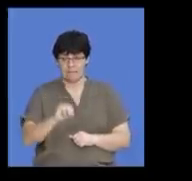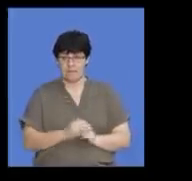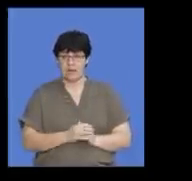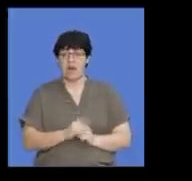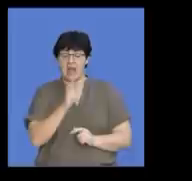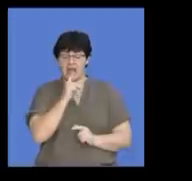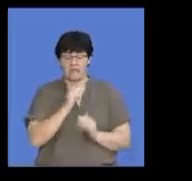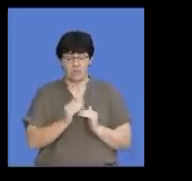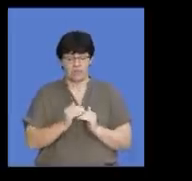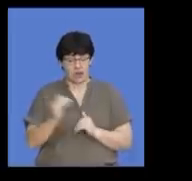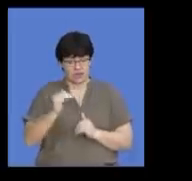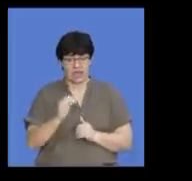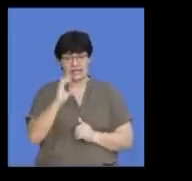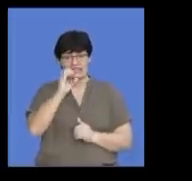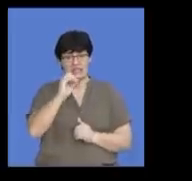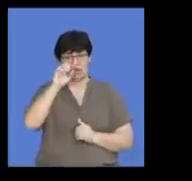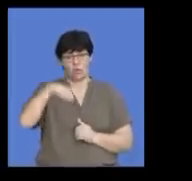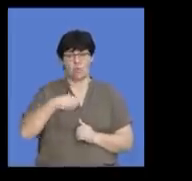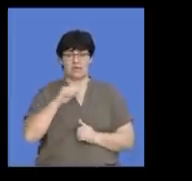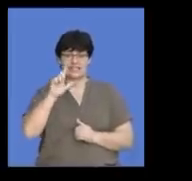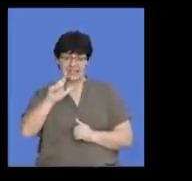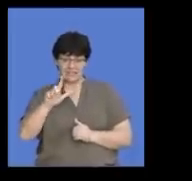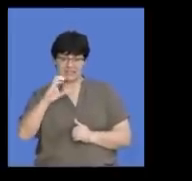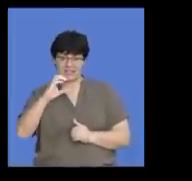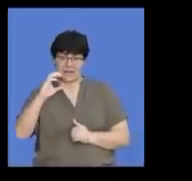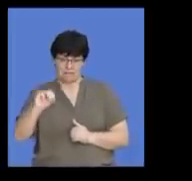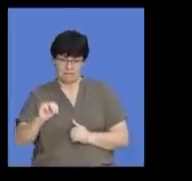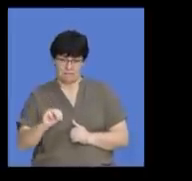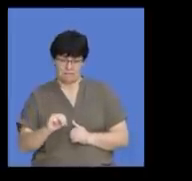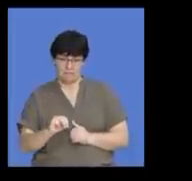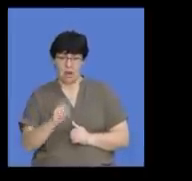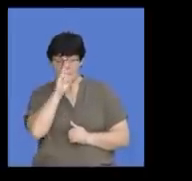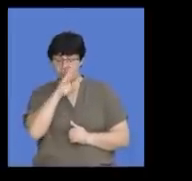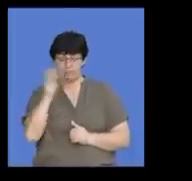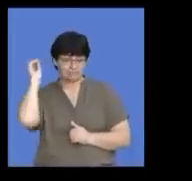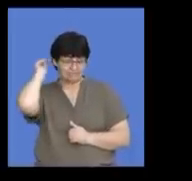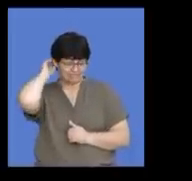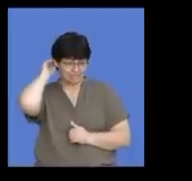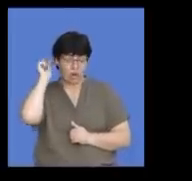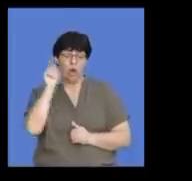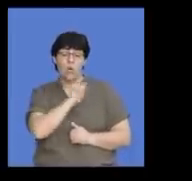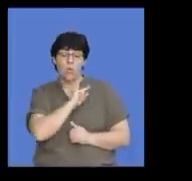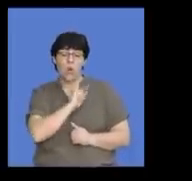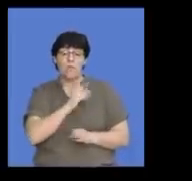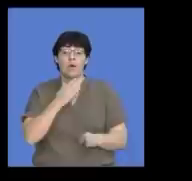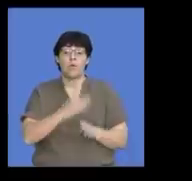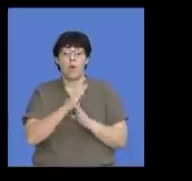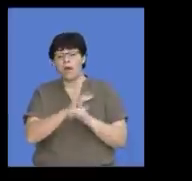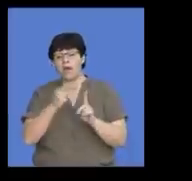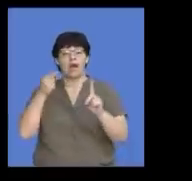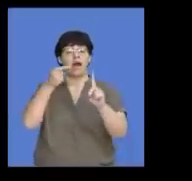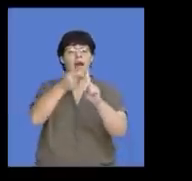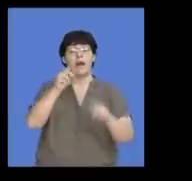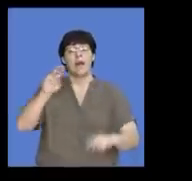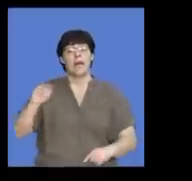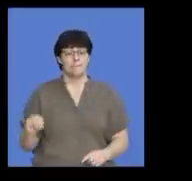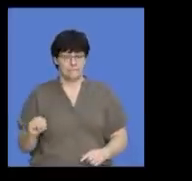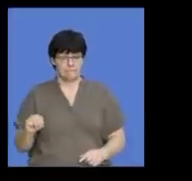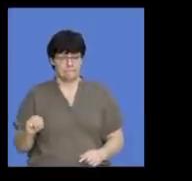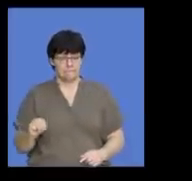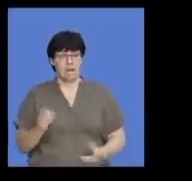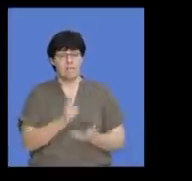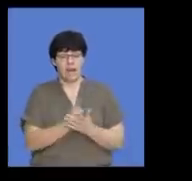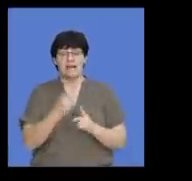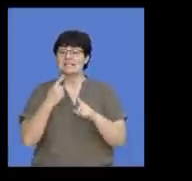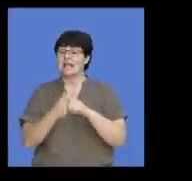breadth, 0.7 centimeters. Note the following, because I'm working towards meters, I need